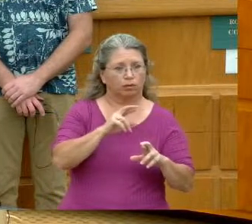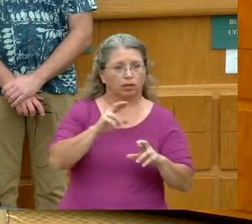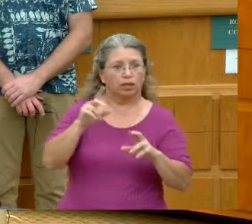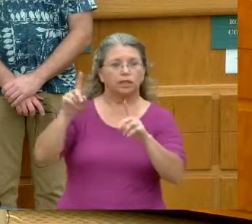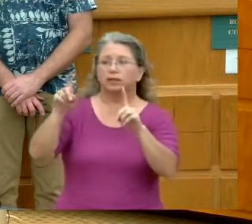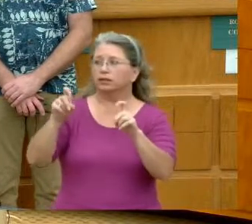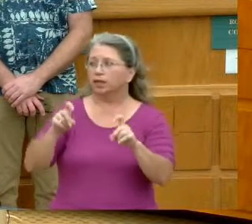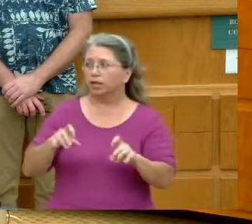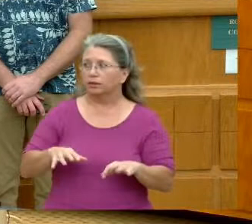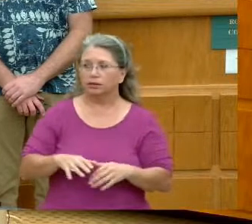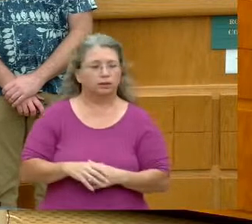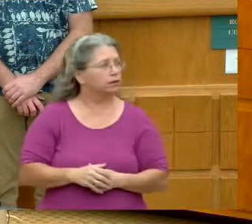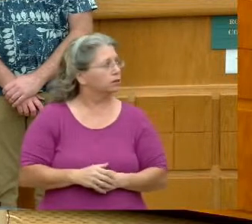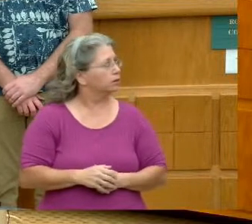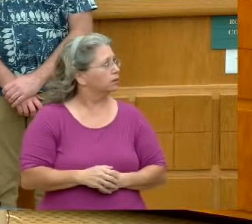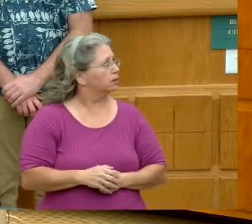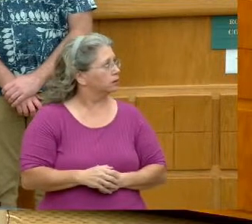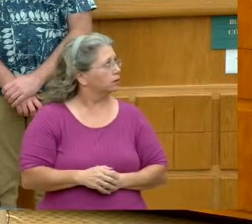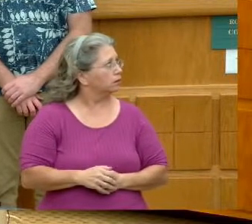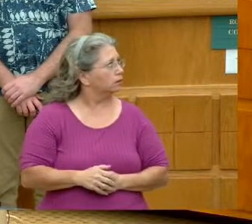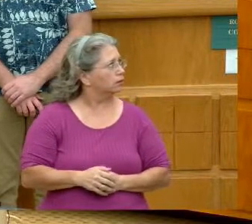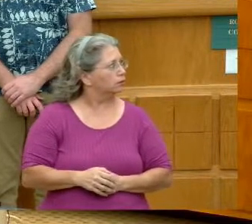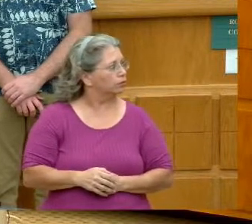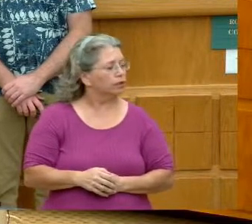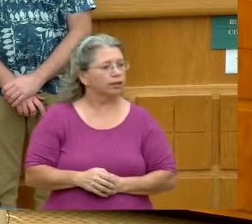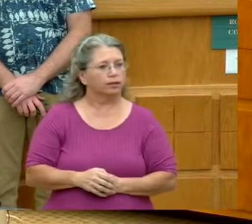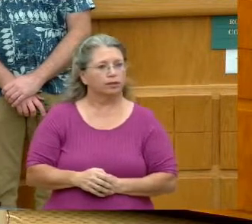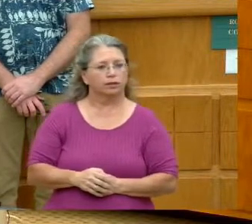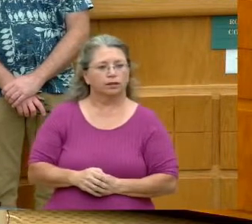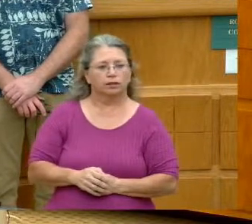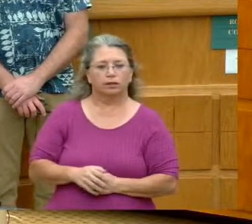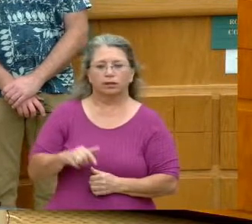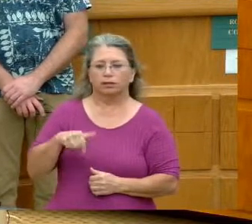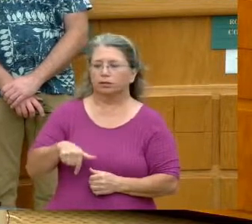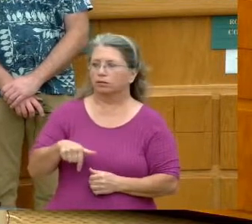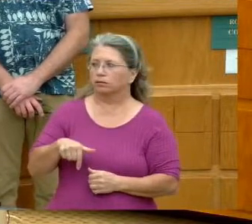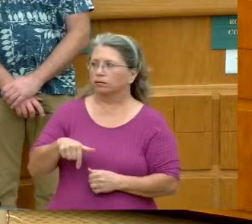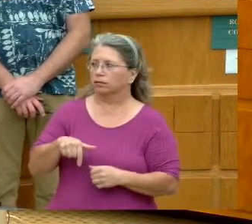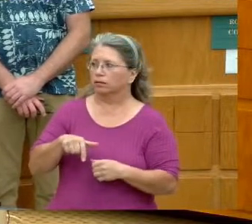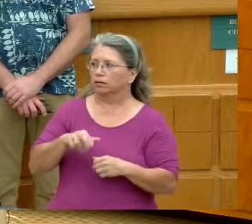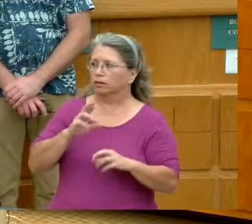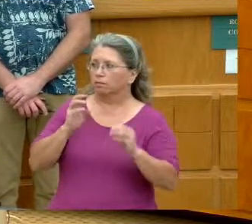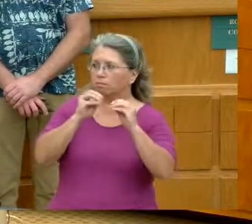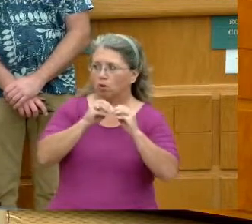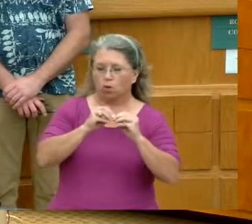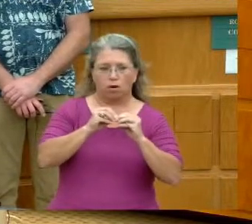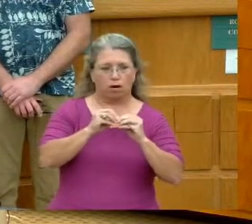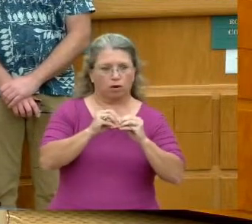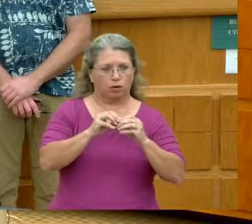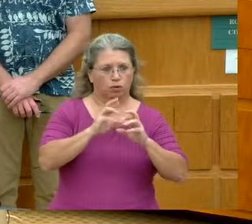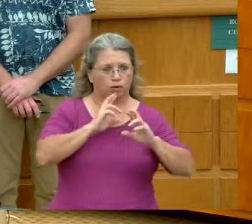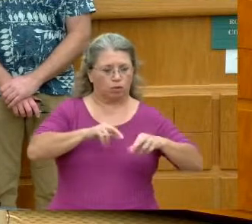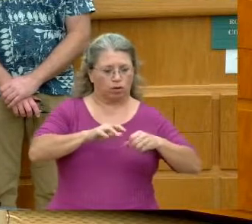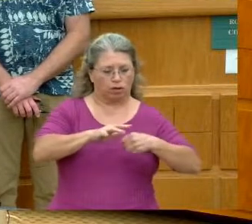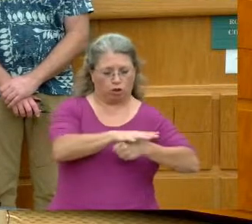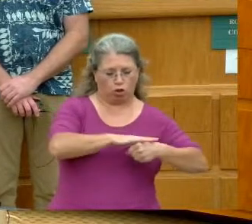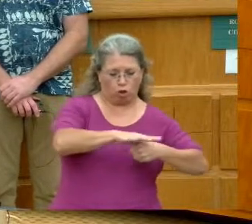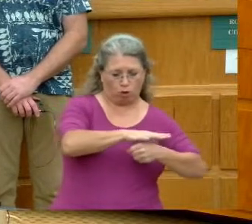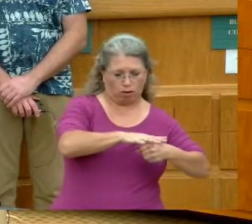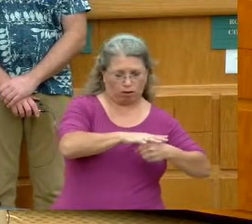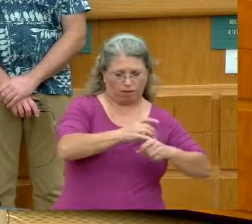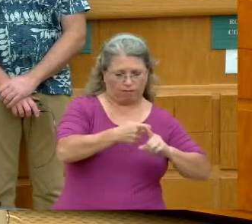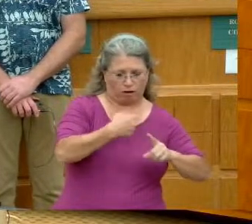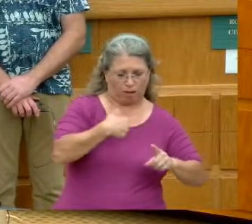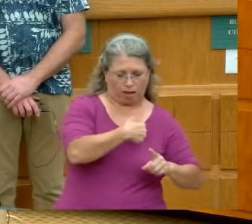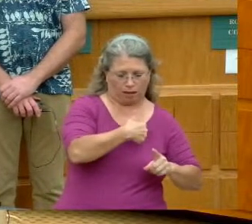Tests. Tests. There's more reported by us than by the